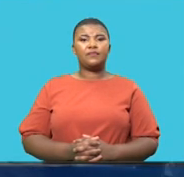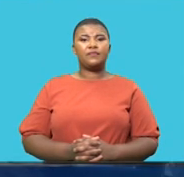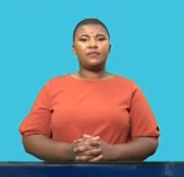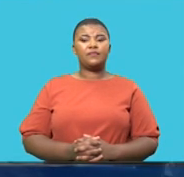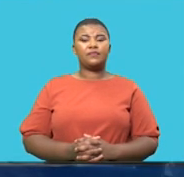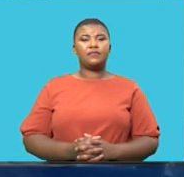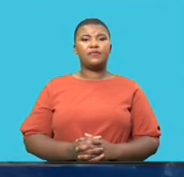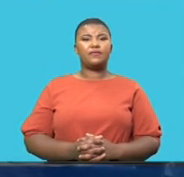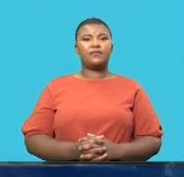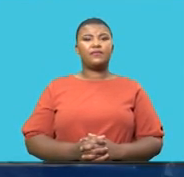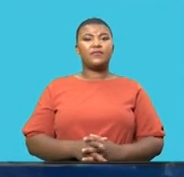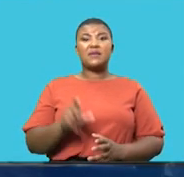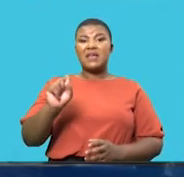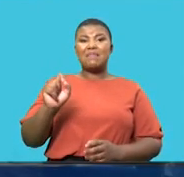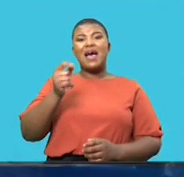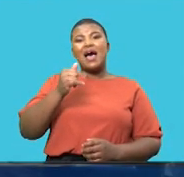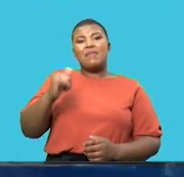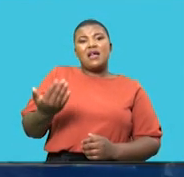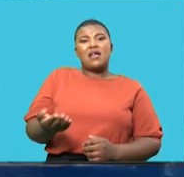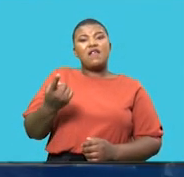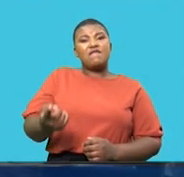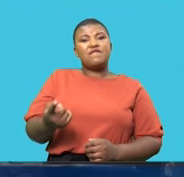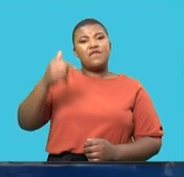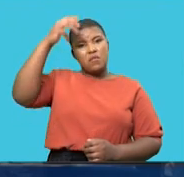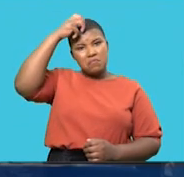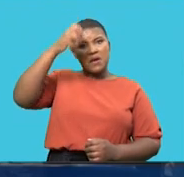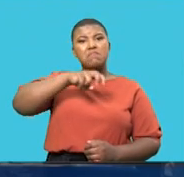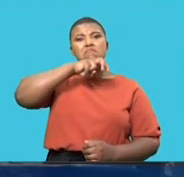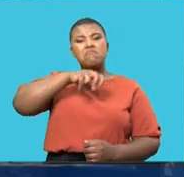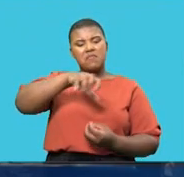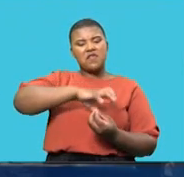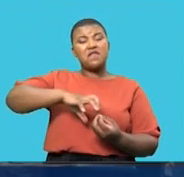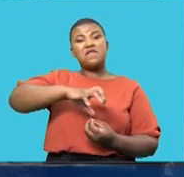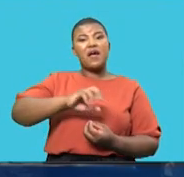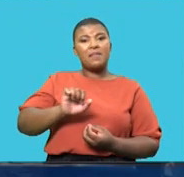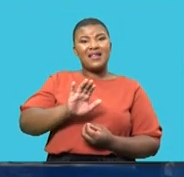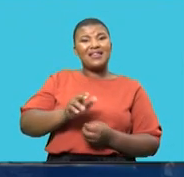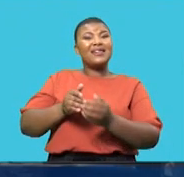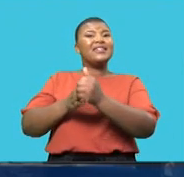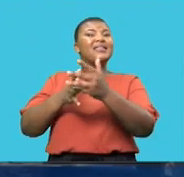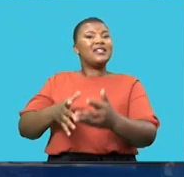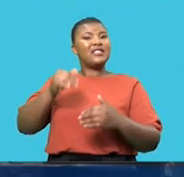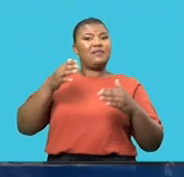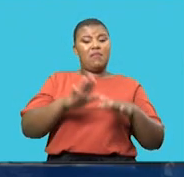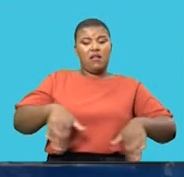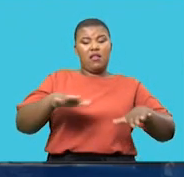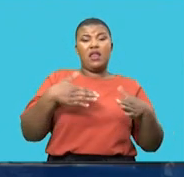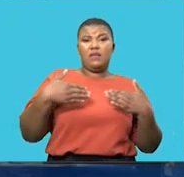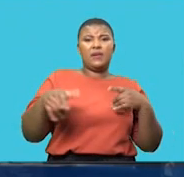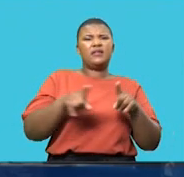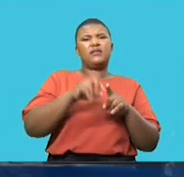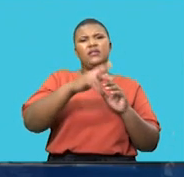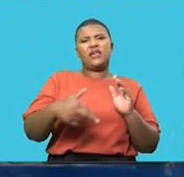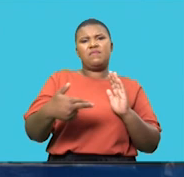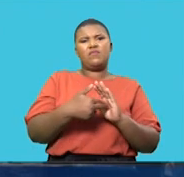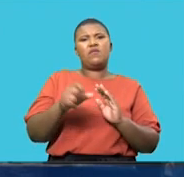Regarding the interdict application put forward by the Royal Xulu Kingdom family, the dialogue on traditional leadership, land administration and the role of the state